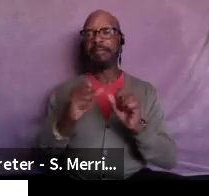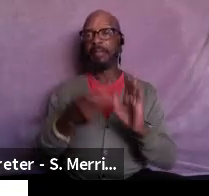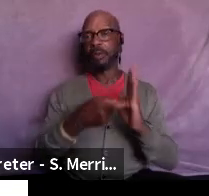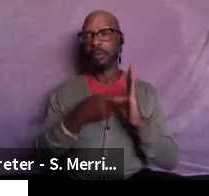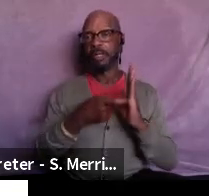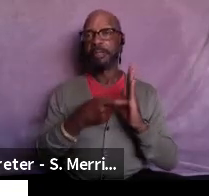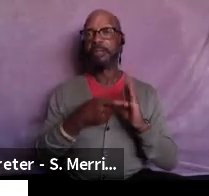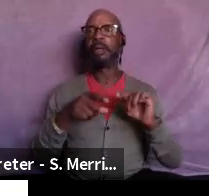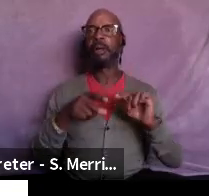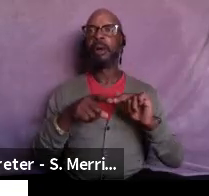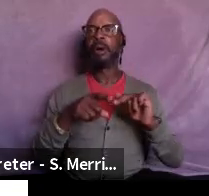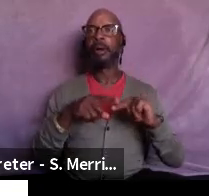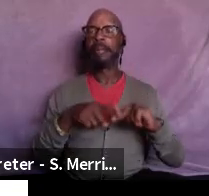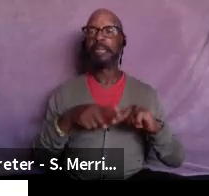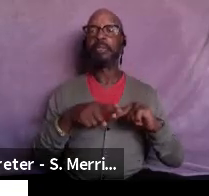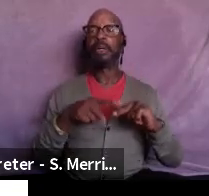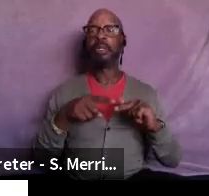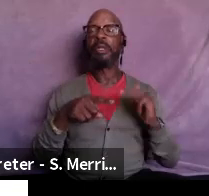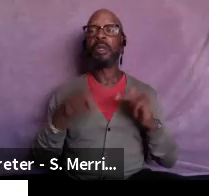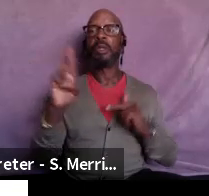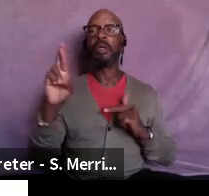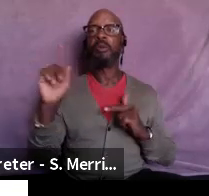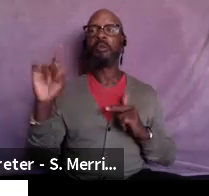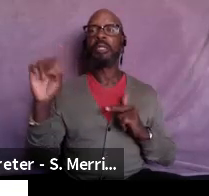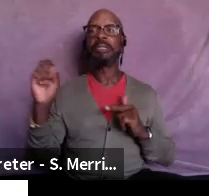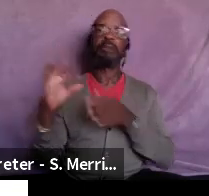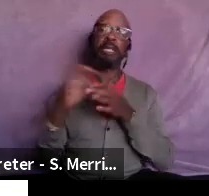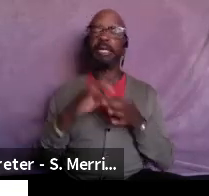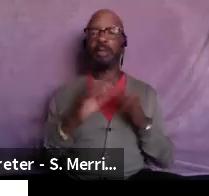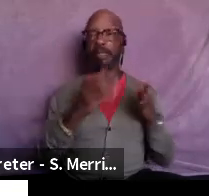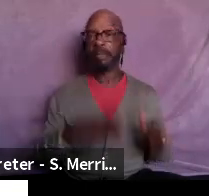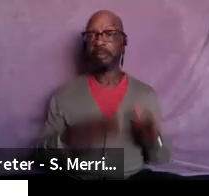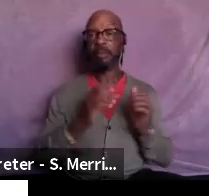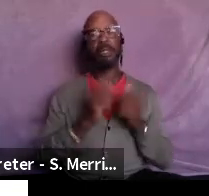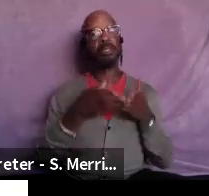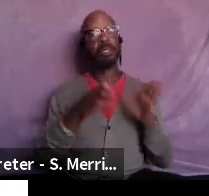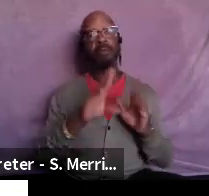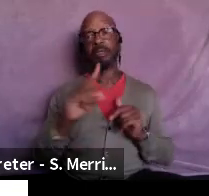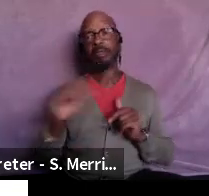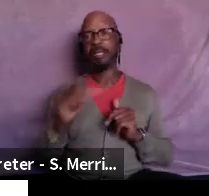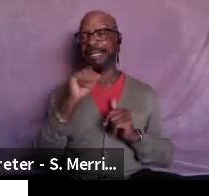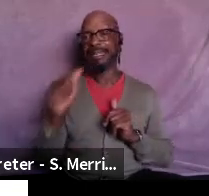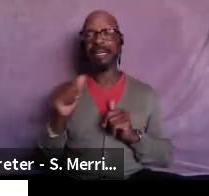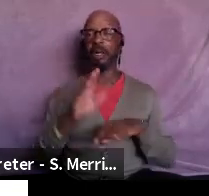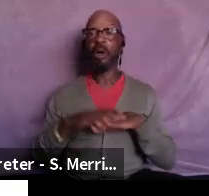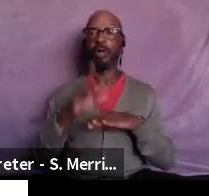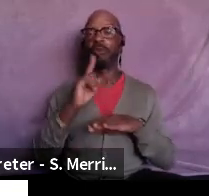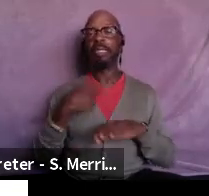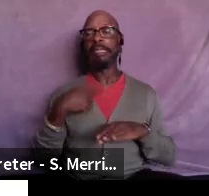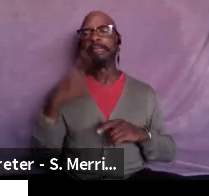based on actual risks that are pertain to the participant with a general disability, and not on mere speculation